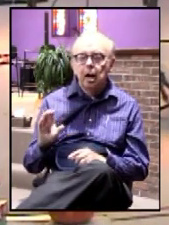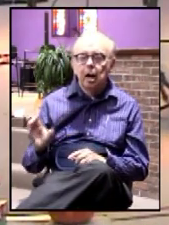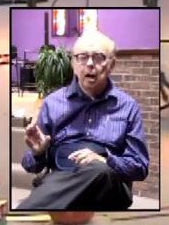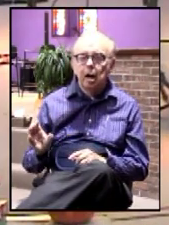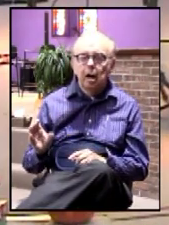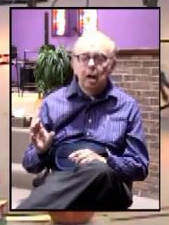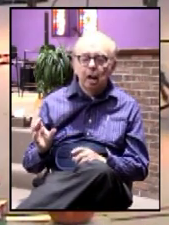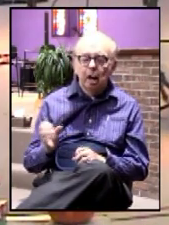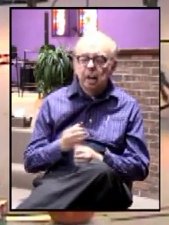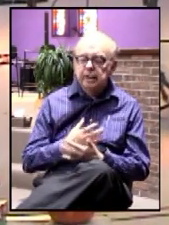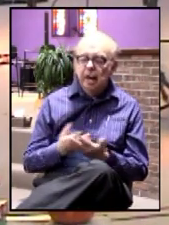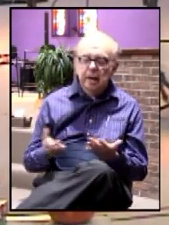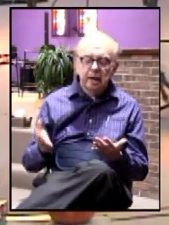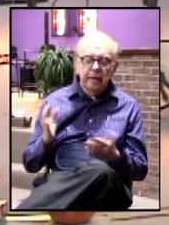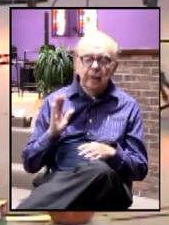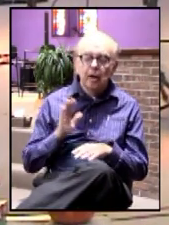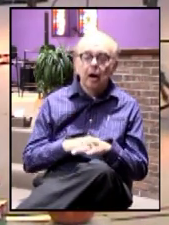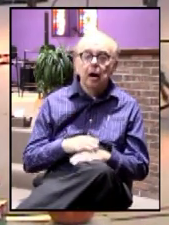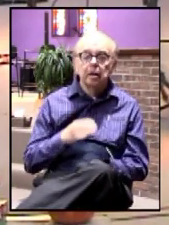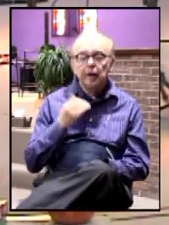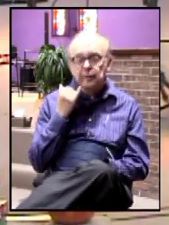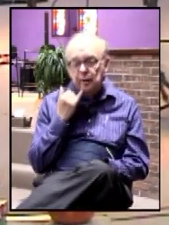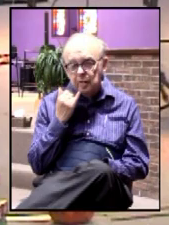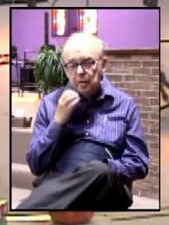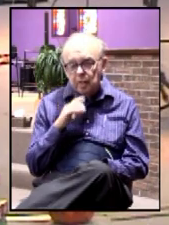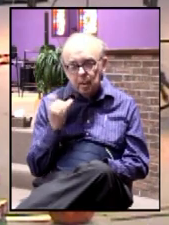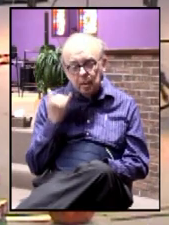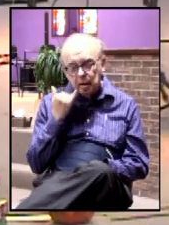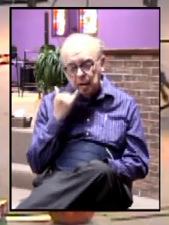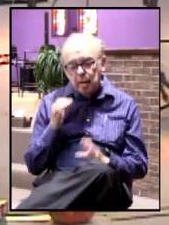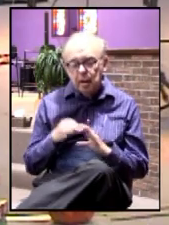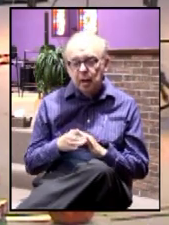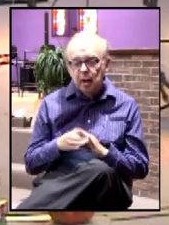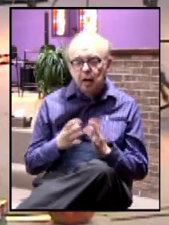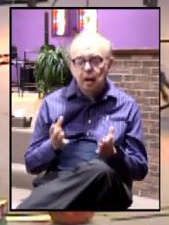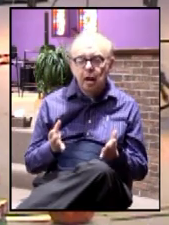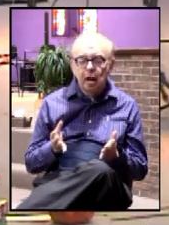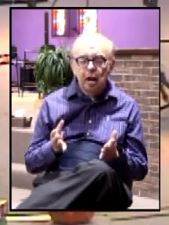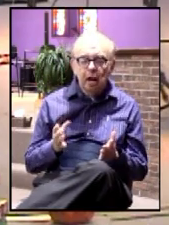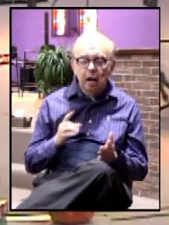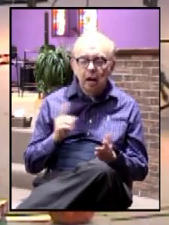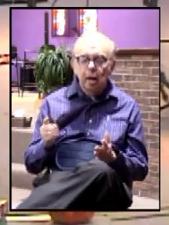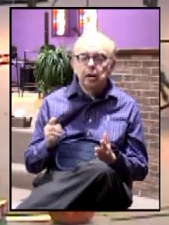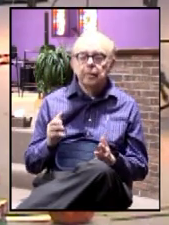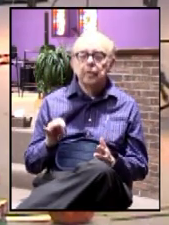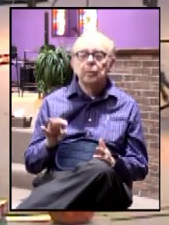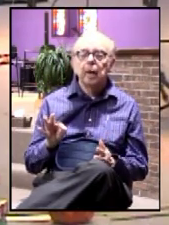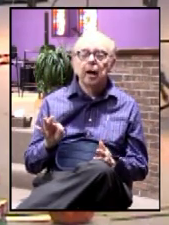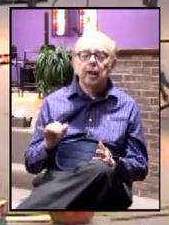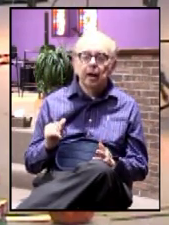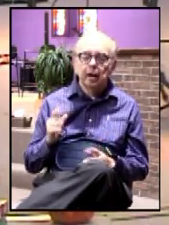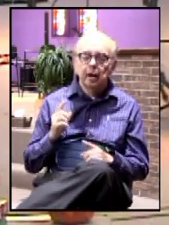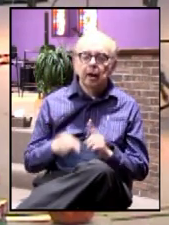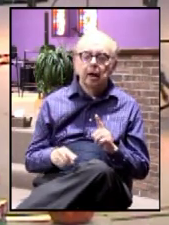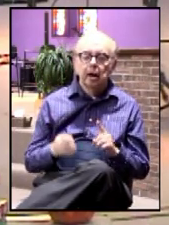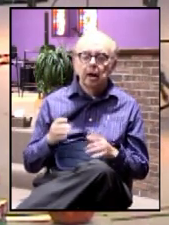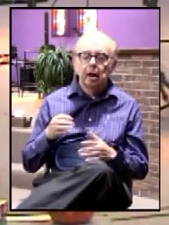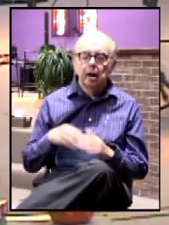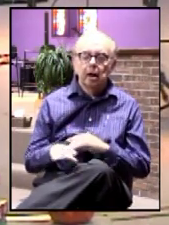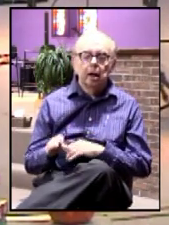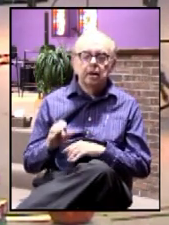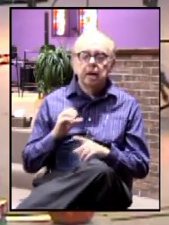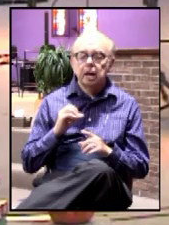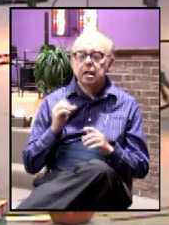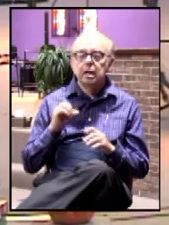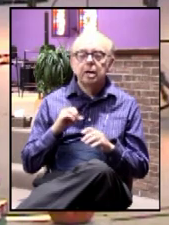I can't get anything on it. I can connect to their Wi-Fi, but I can't get